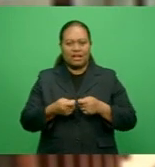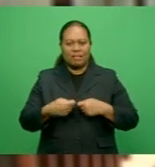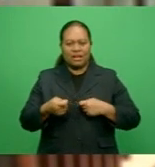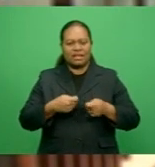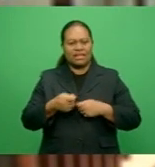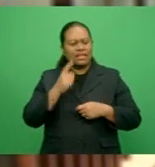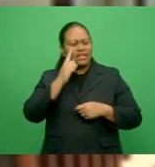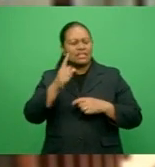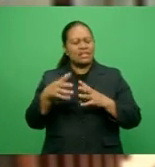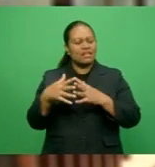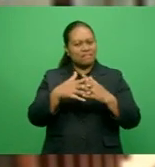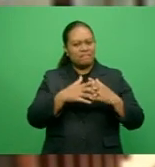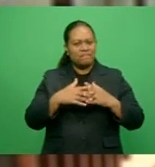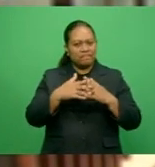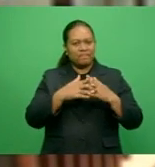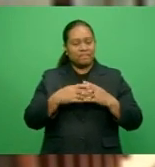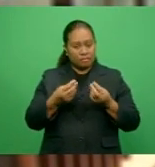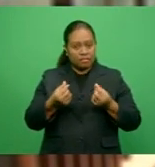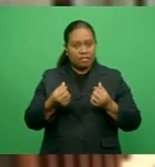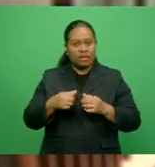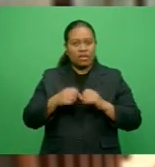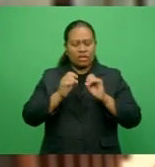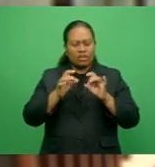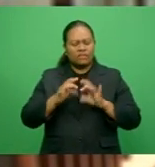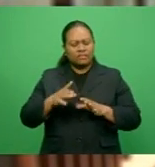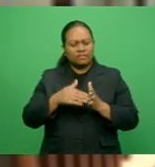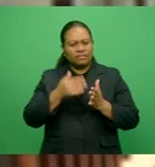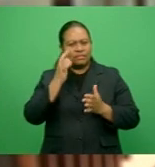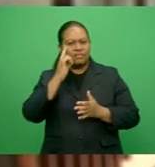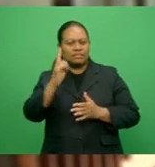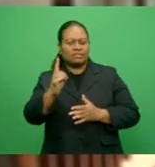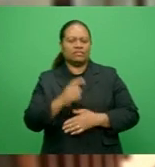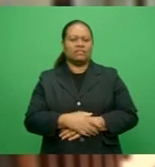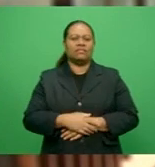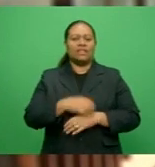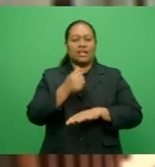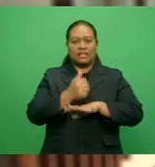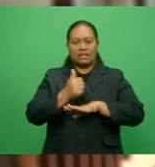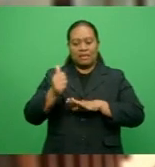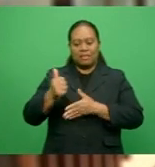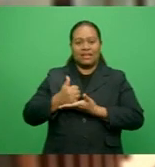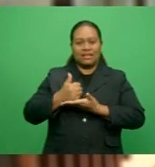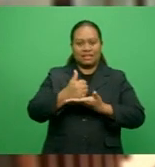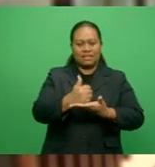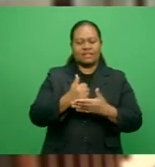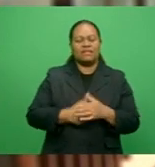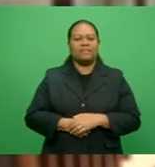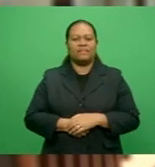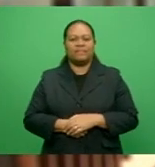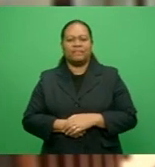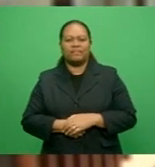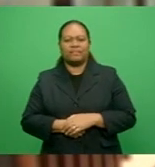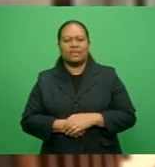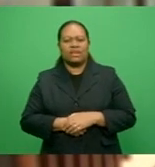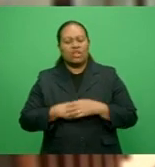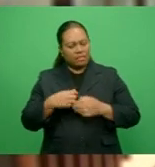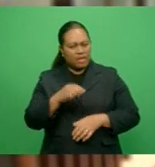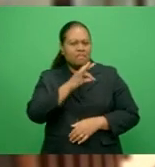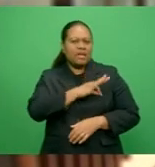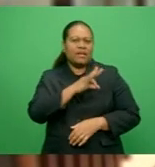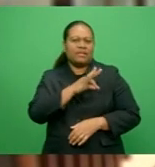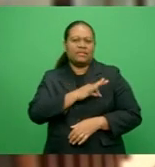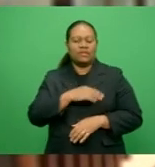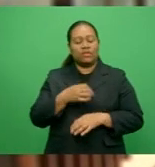Aussie dollar strengthened today after Reserve Bank of Australia's Deputy Governor said a weaker Aussie dollar would be beneficial for